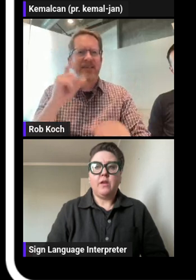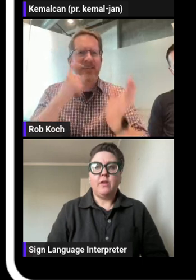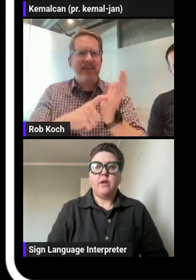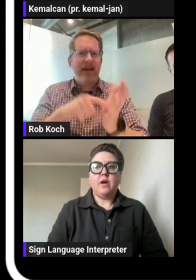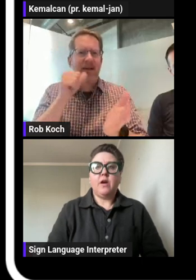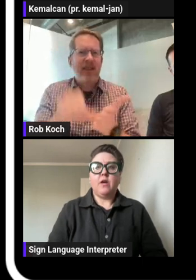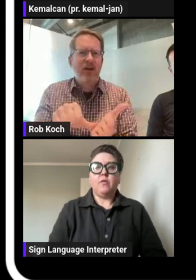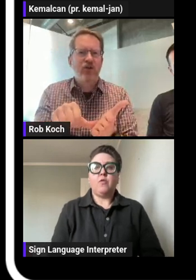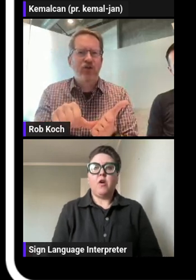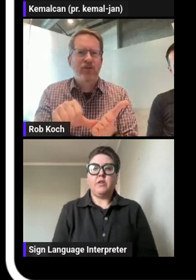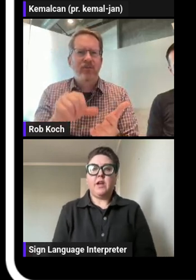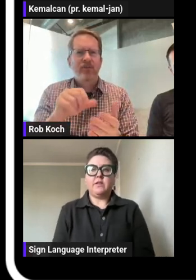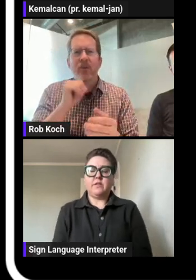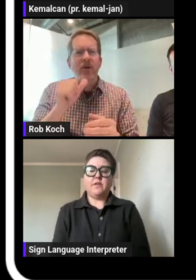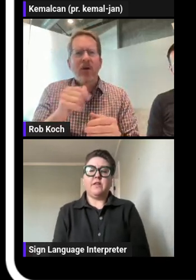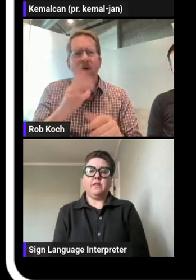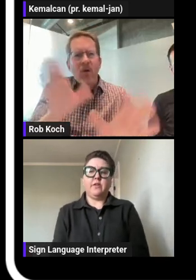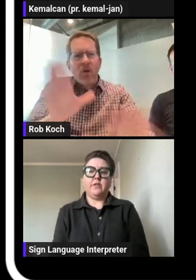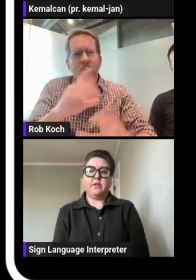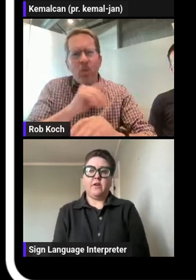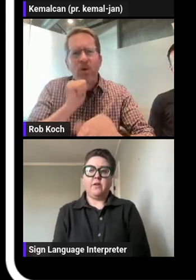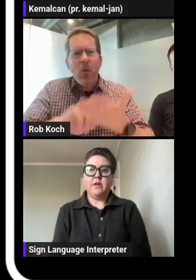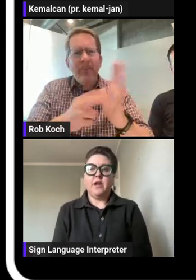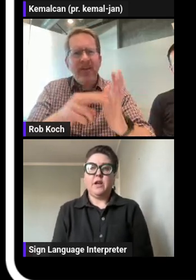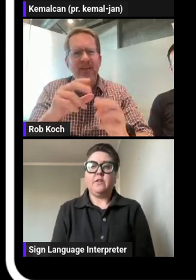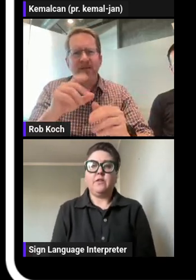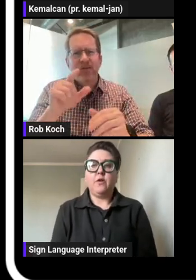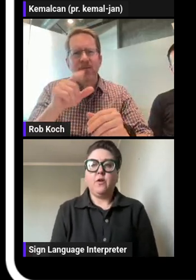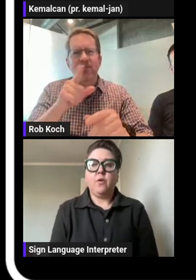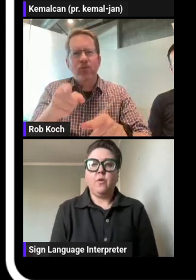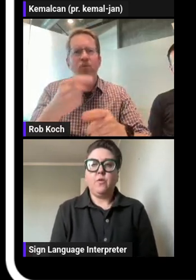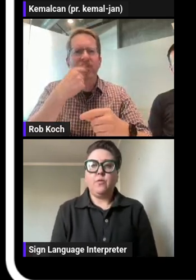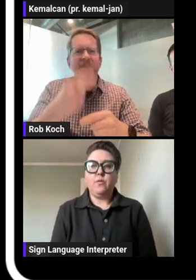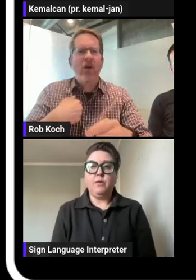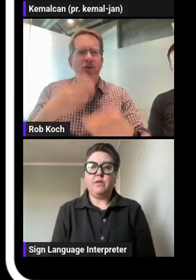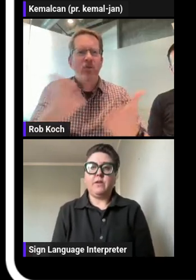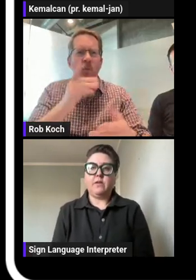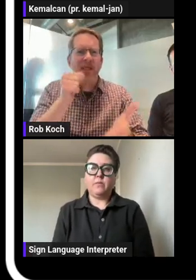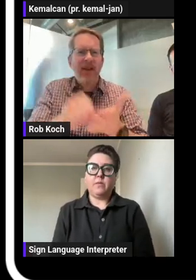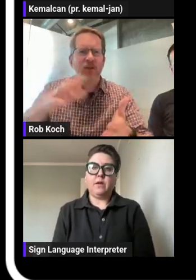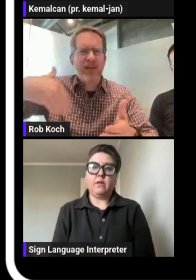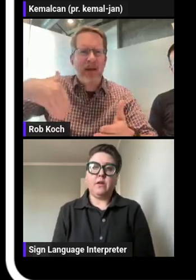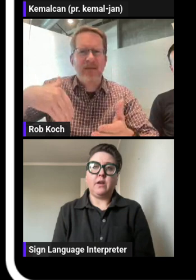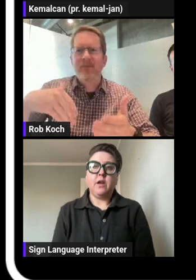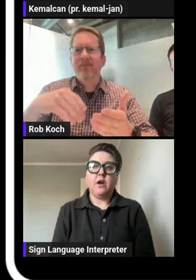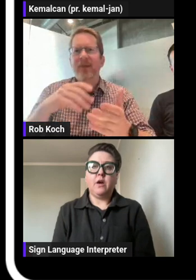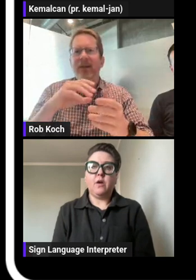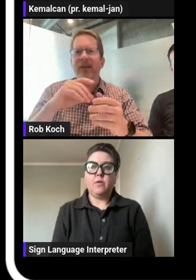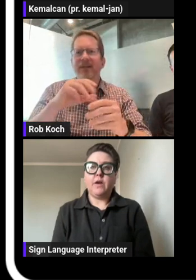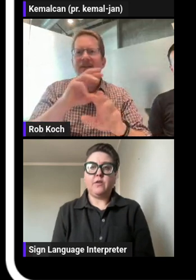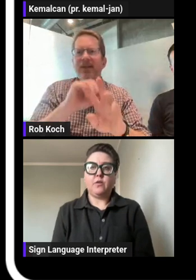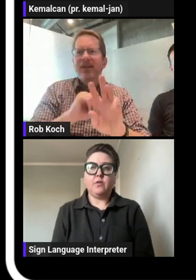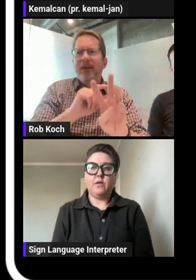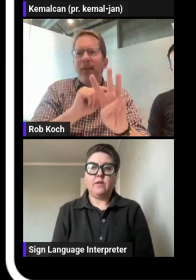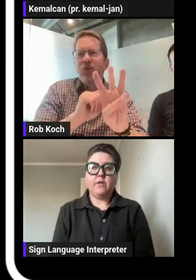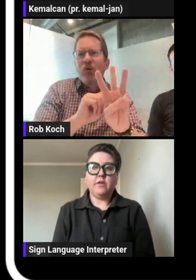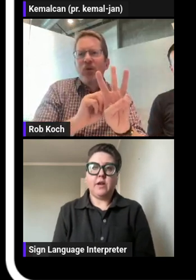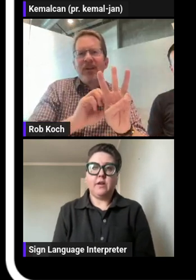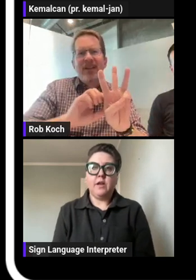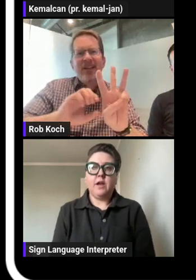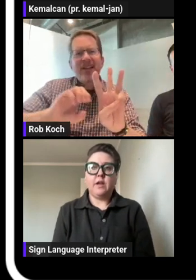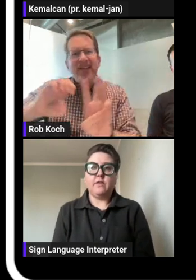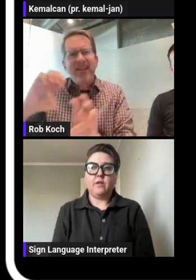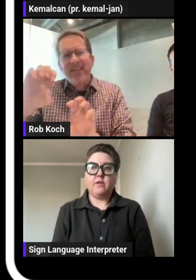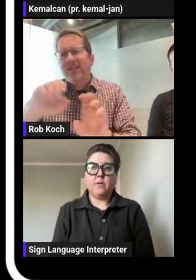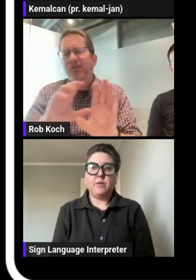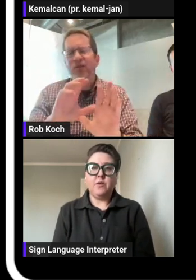would then wrongly identify the letters there. And so we would say something like, oh, we haven't told you the letter